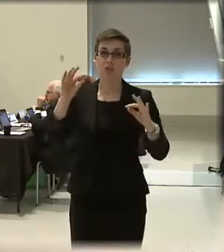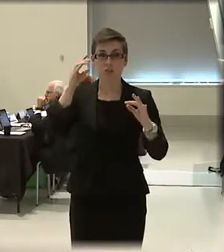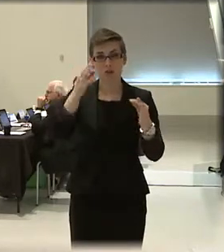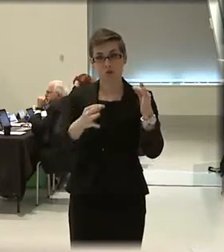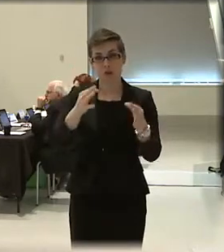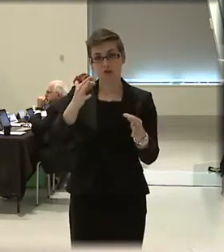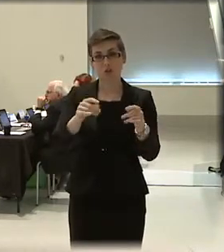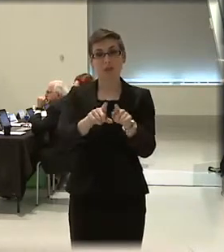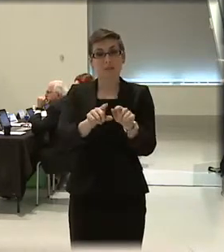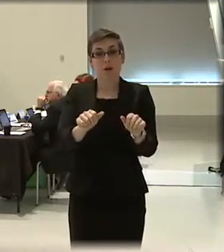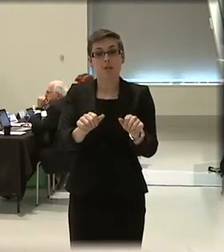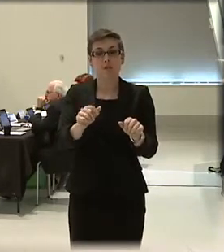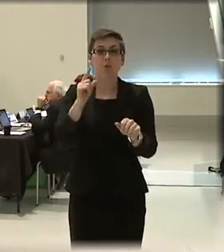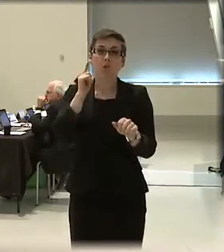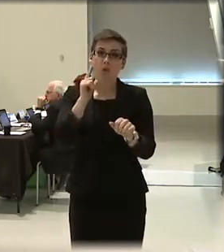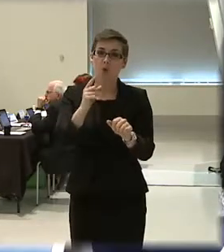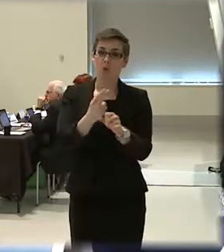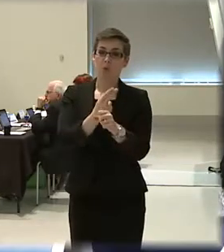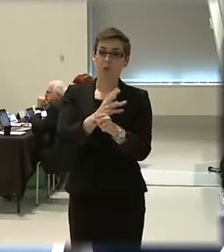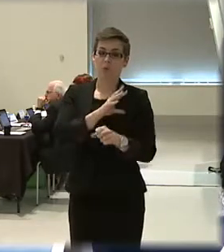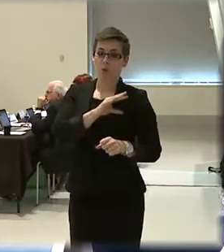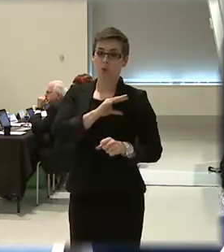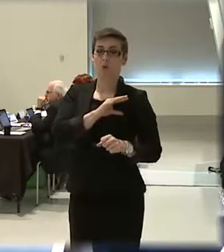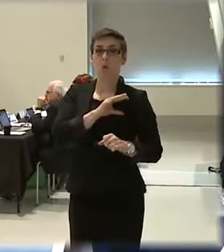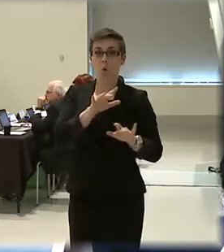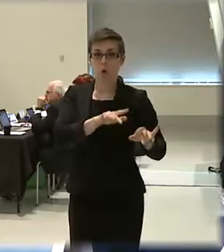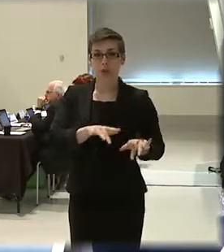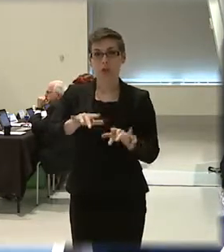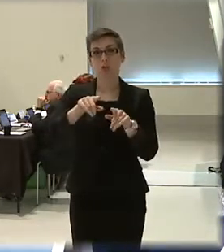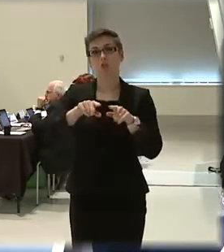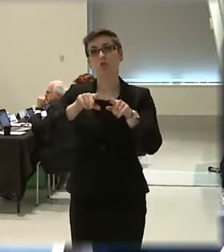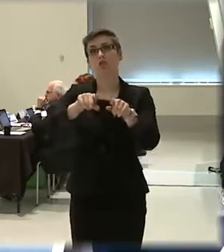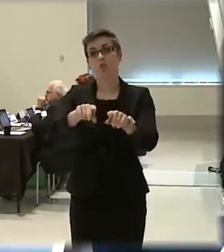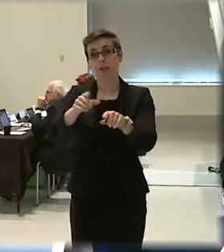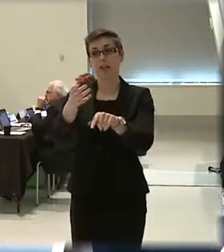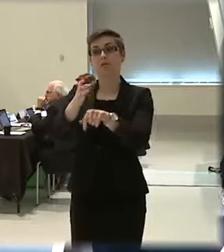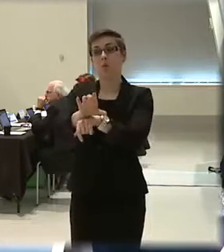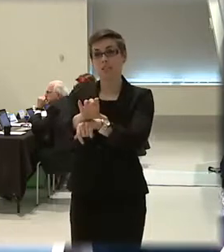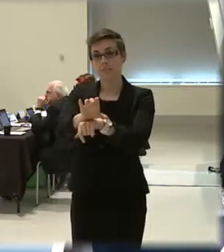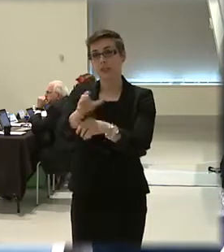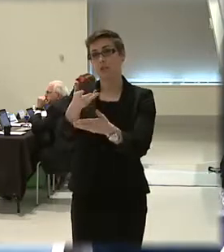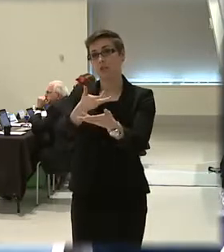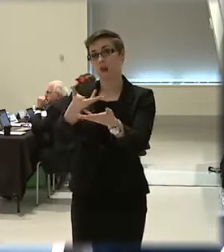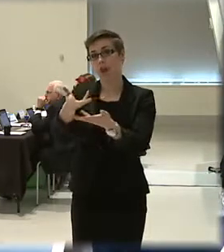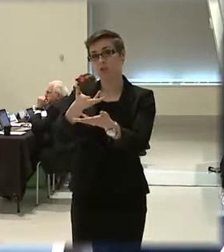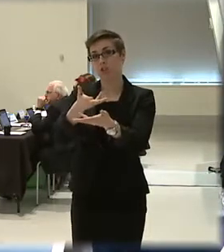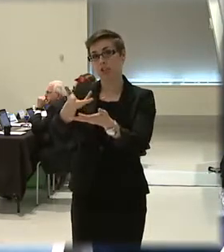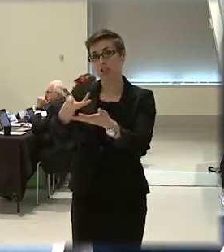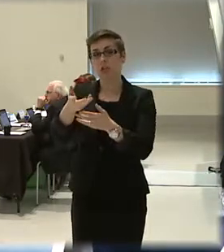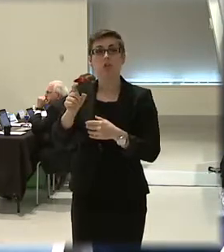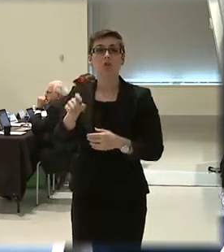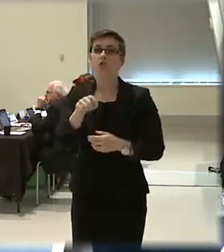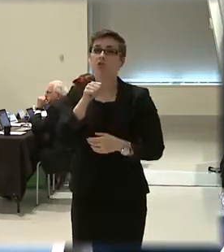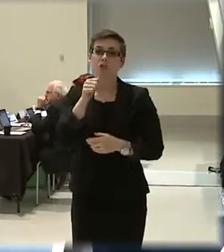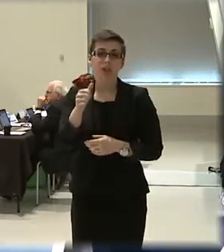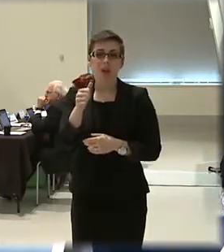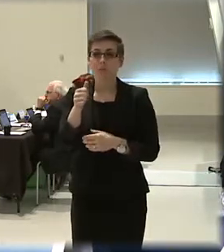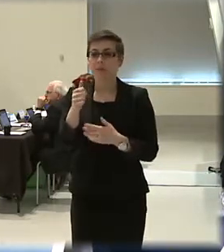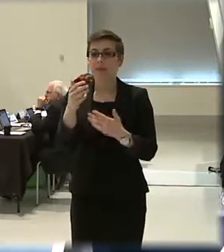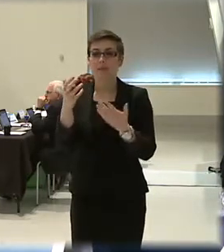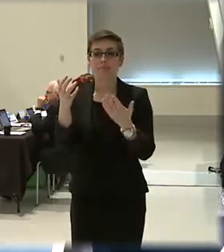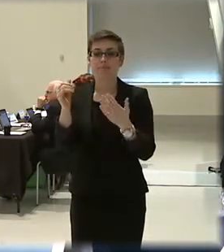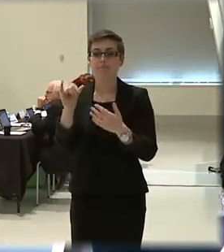the necessity to record enforcement interactions. So absolutely. There shouldn't be necessarily a